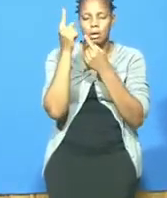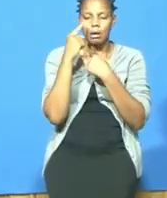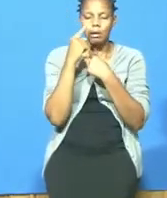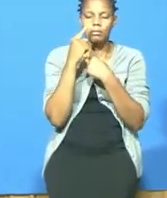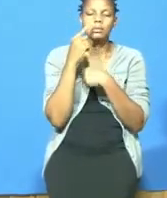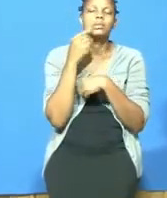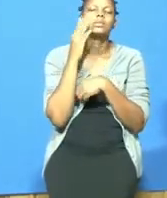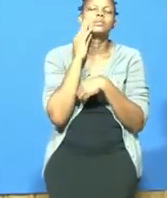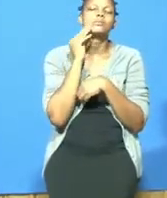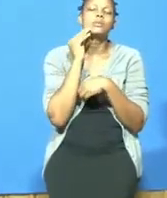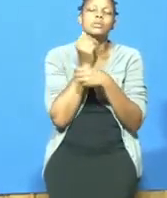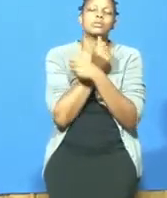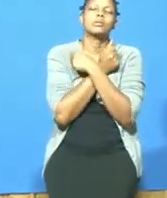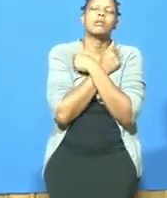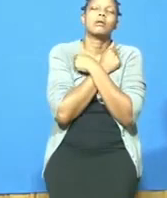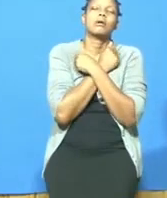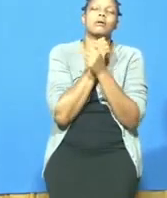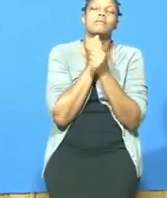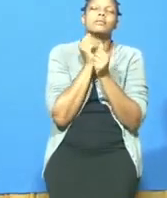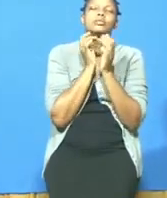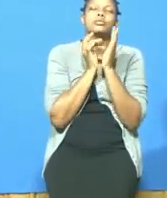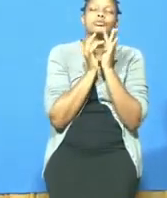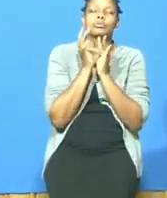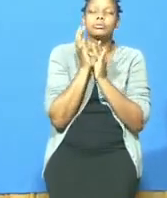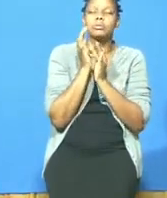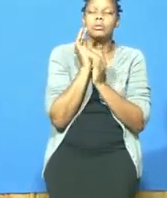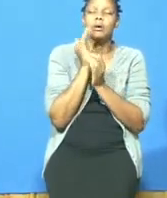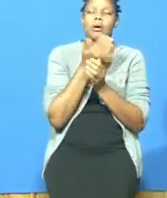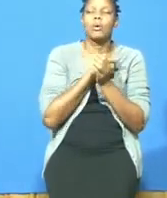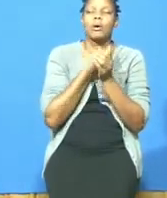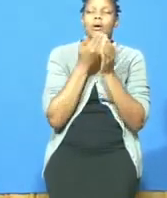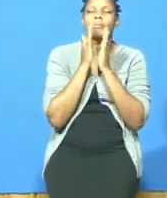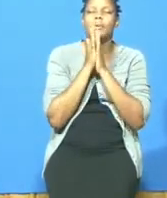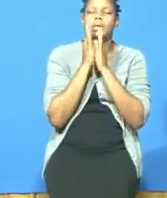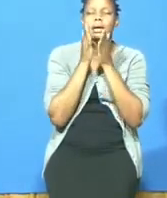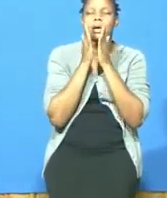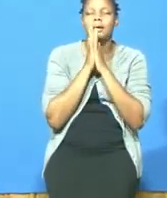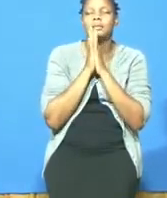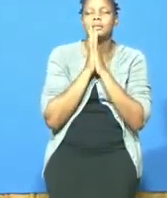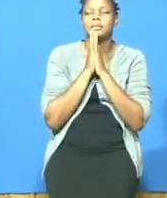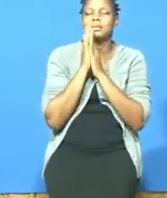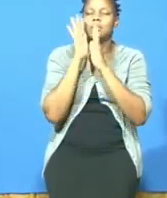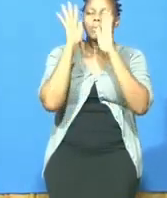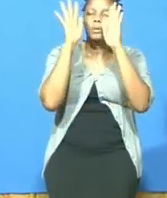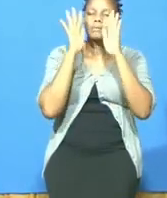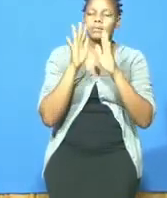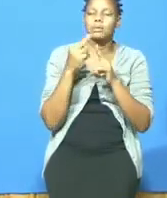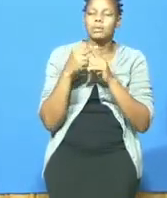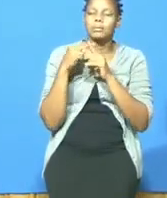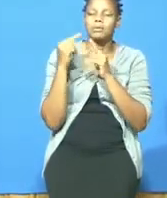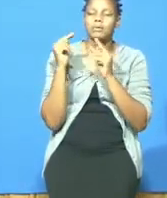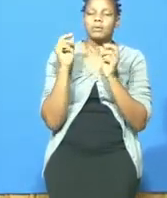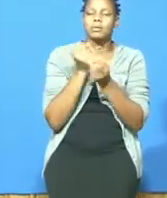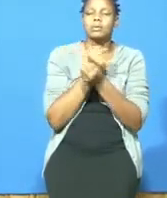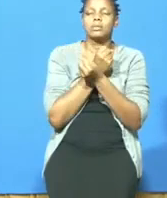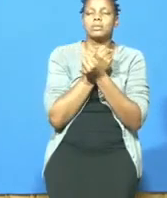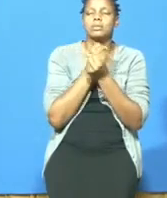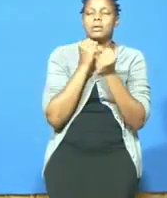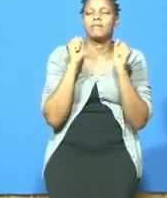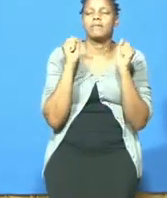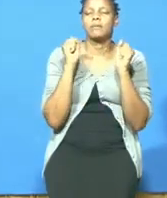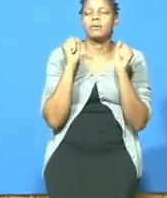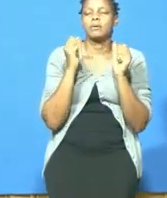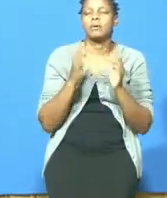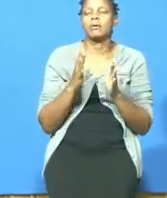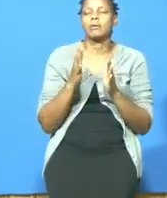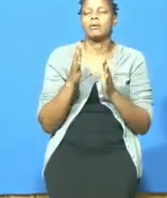in love with Jesus. Is our prayer and our asking in the wonderful name of our Savior. May